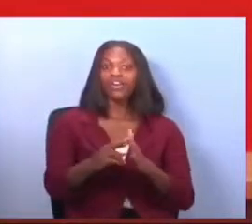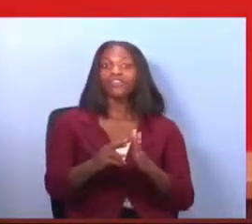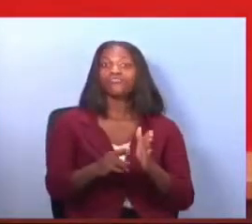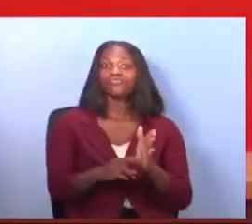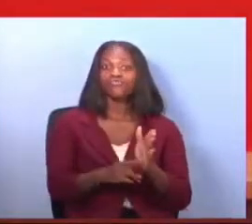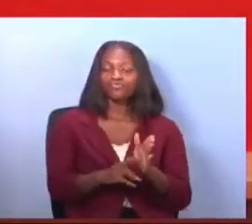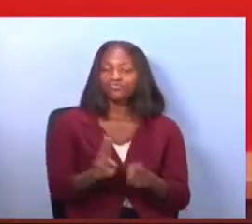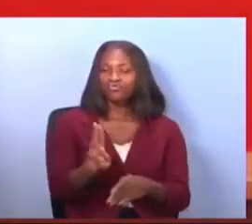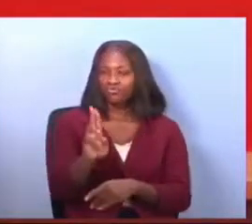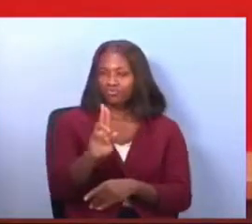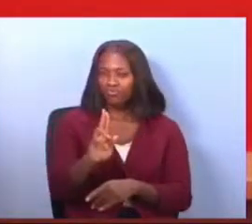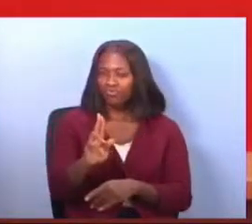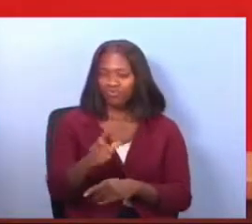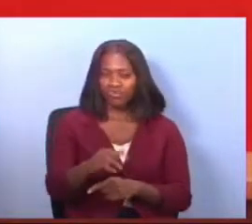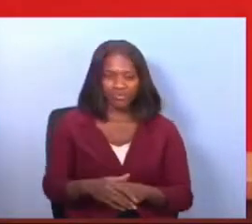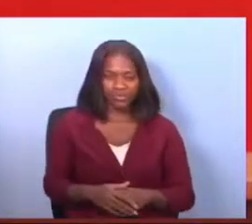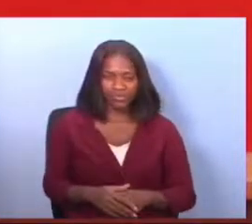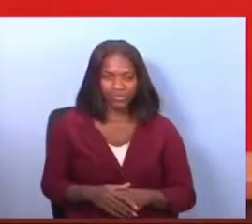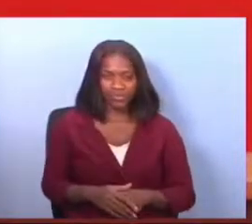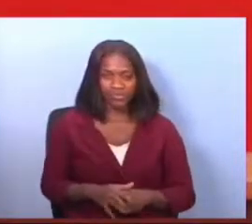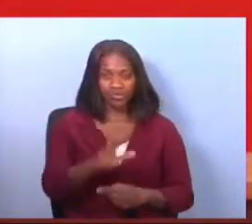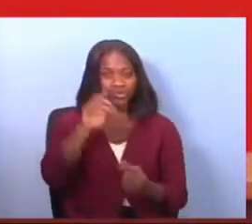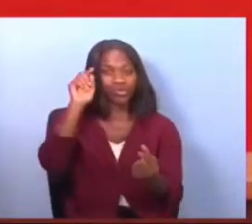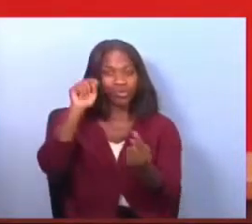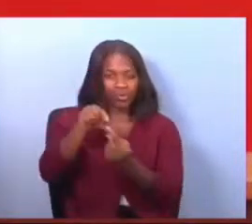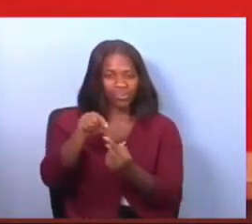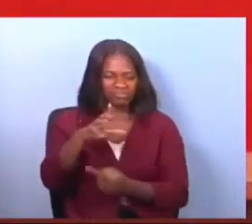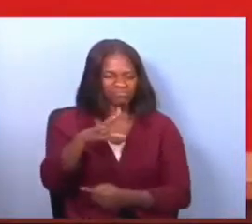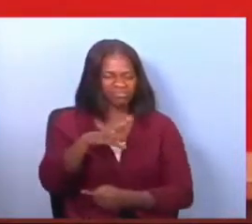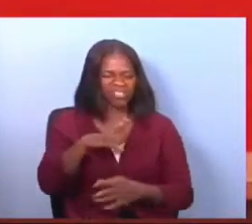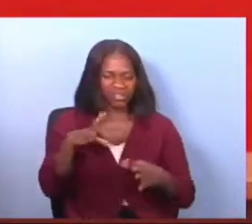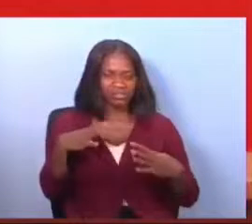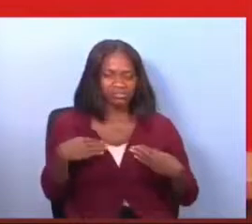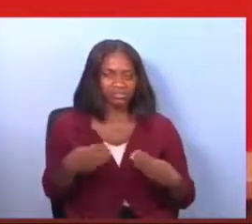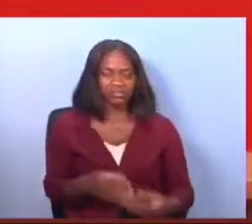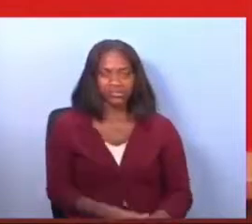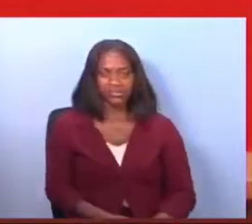applied. So your point well noted.